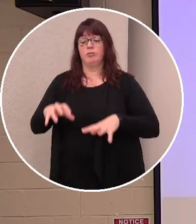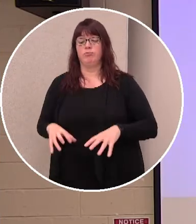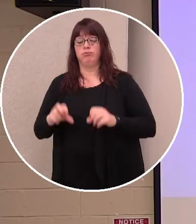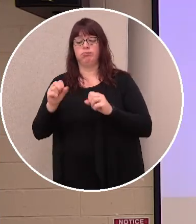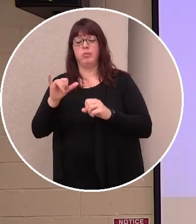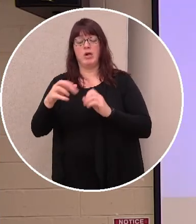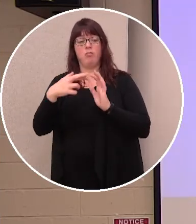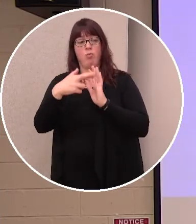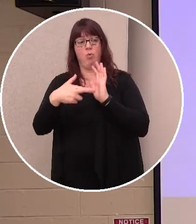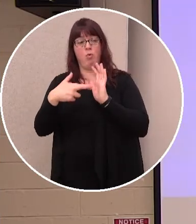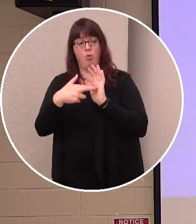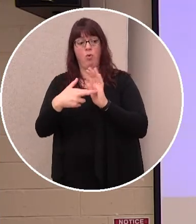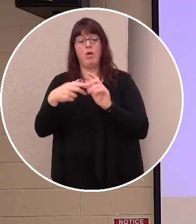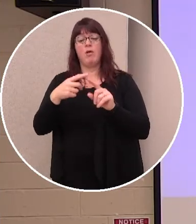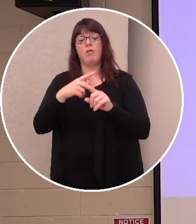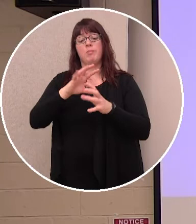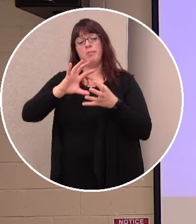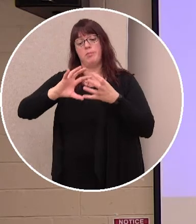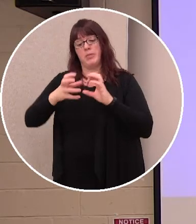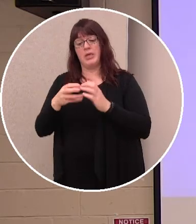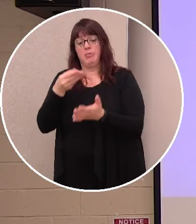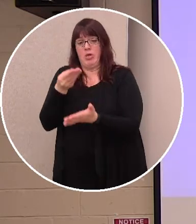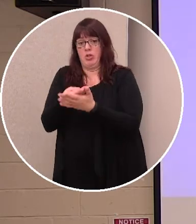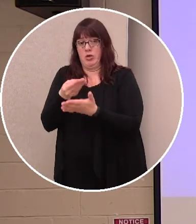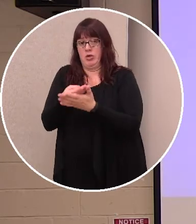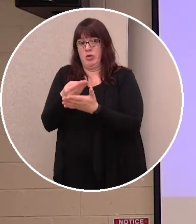role on the financial